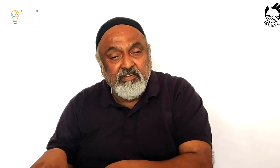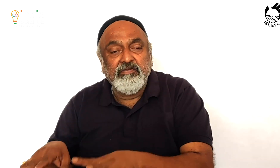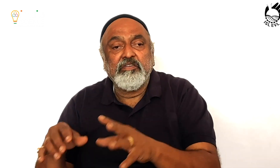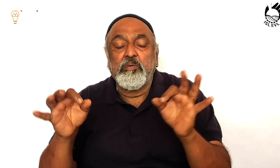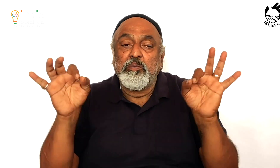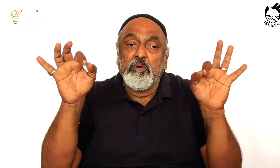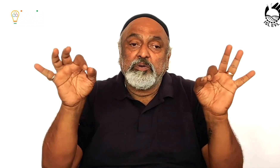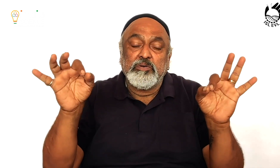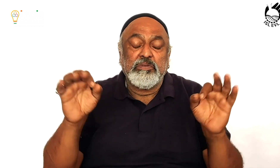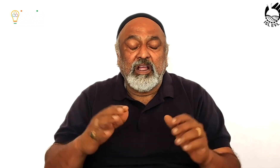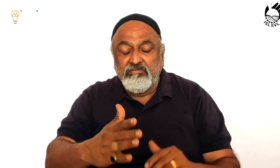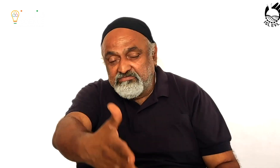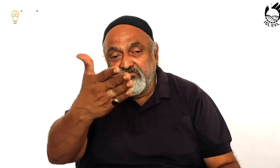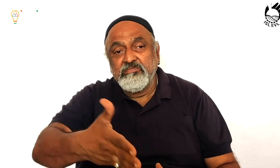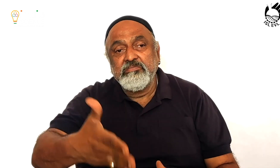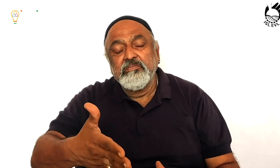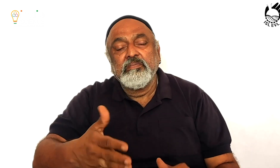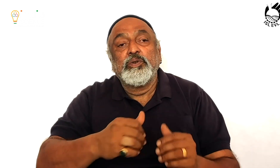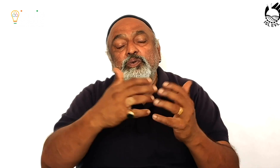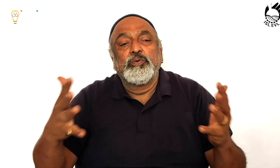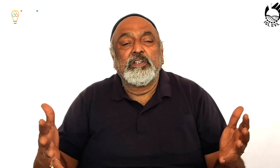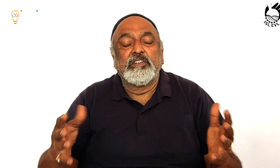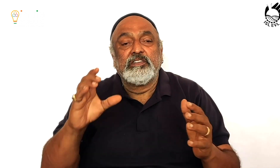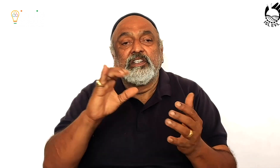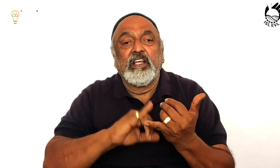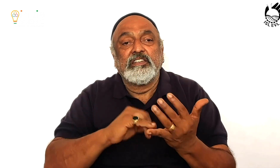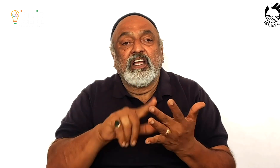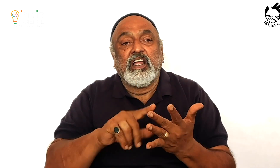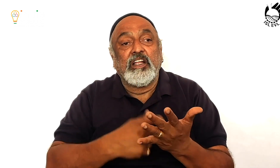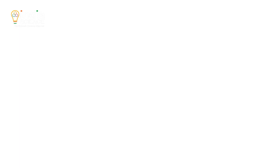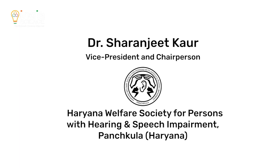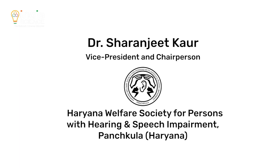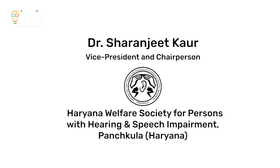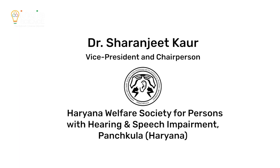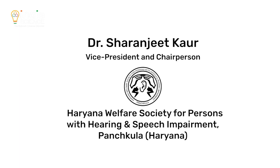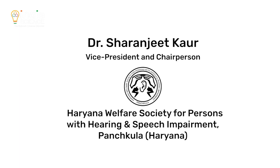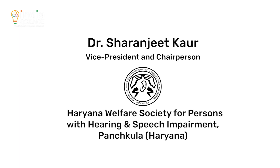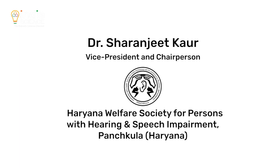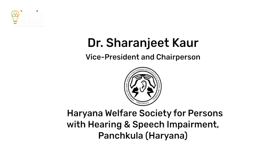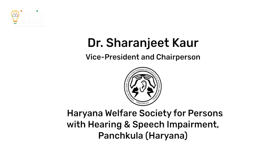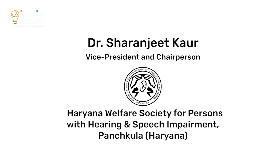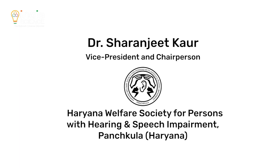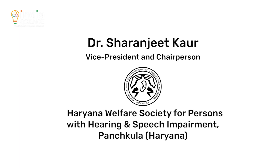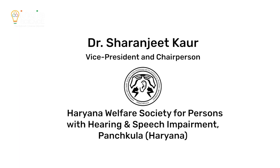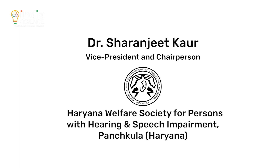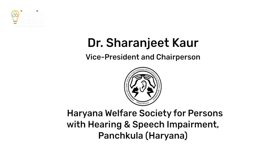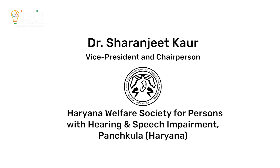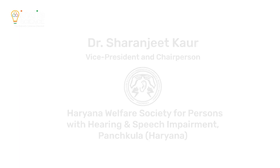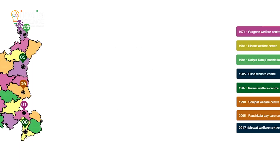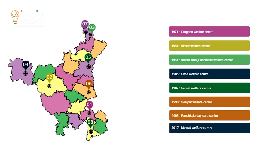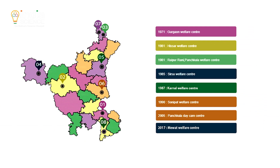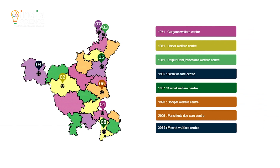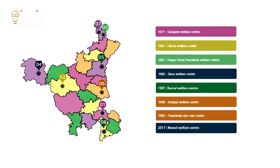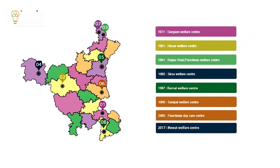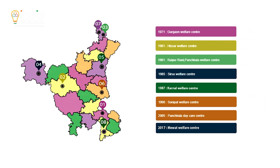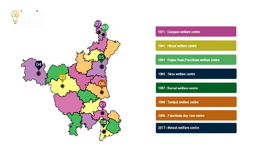institutions in india to follow the example of csir imtech and hearing impairment panchkula in a